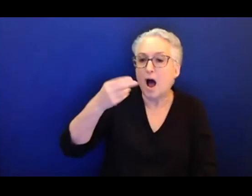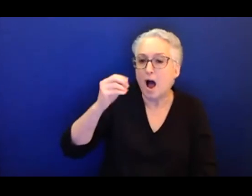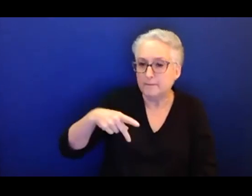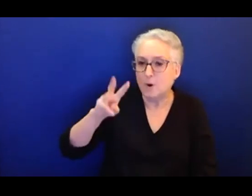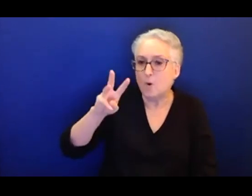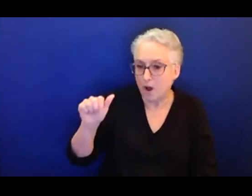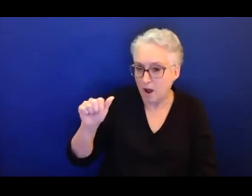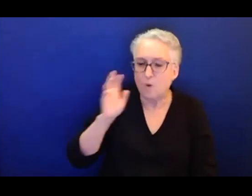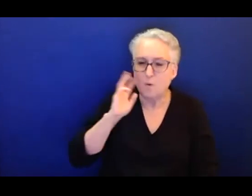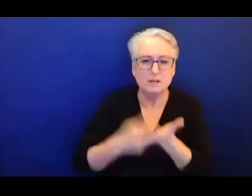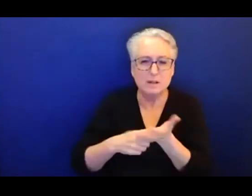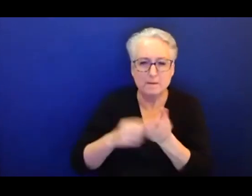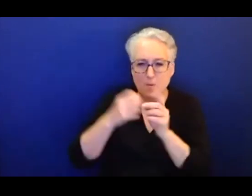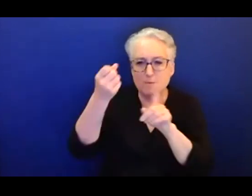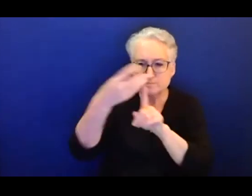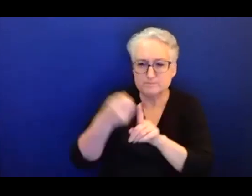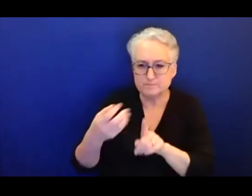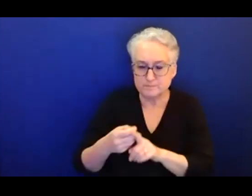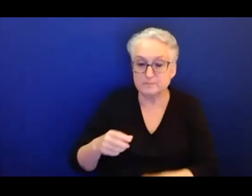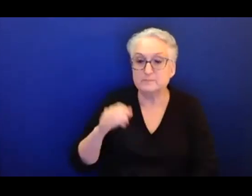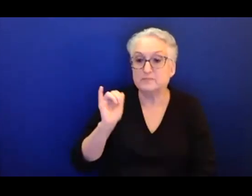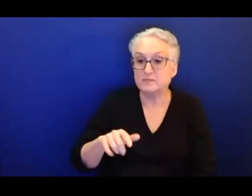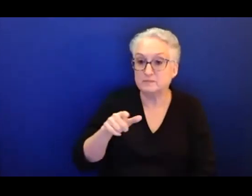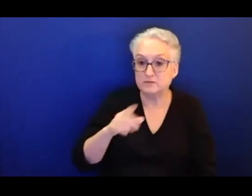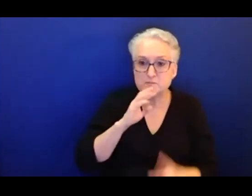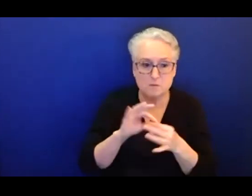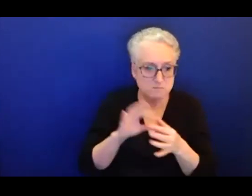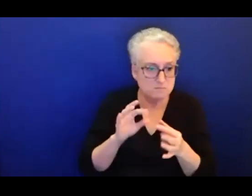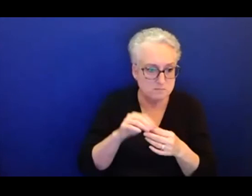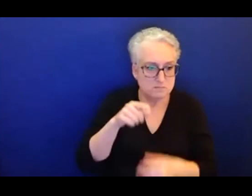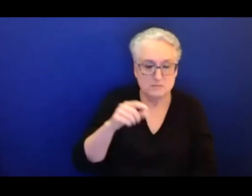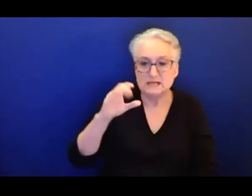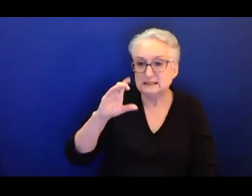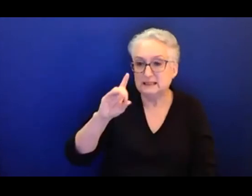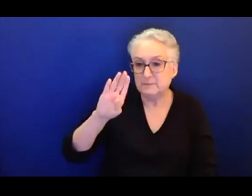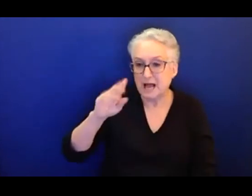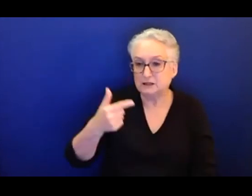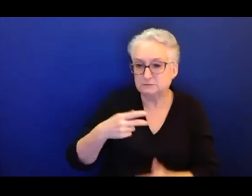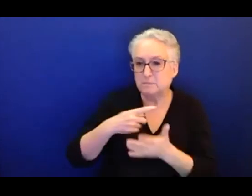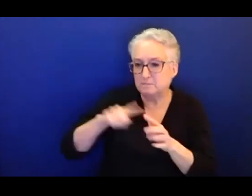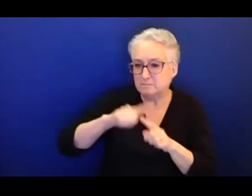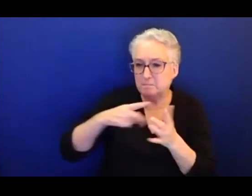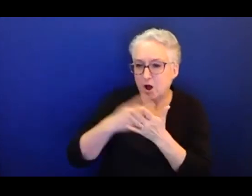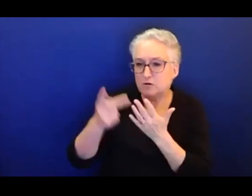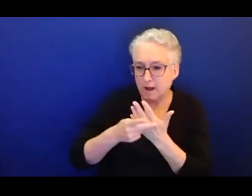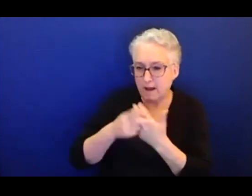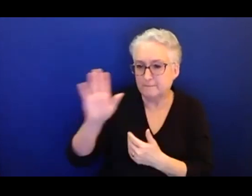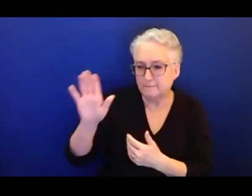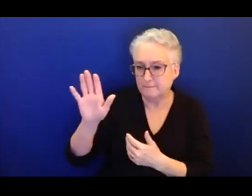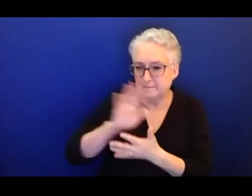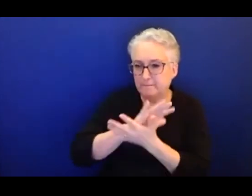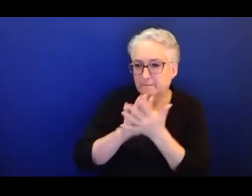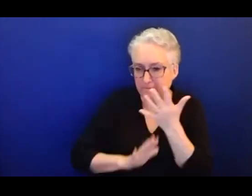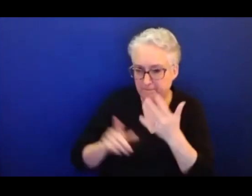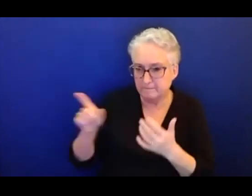CDBG Community Development Block Grant Housing Programs. The CDBG housing priorities and activities are intended to